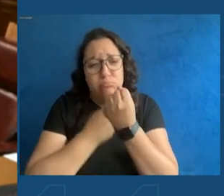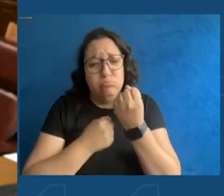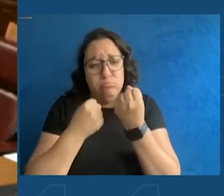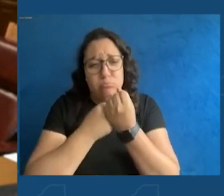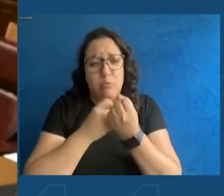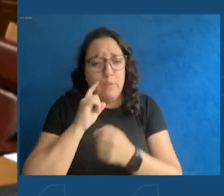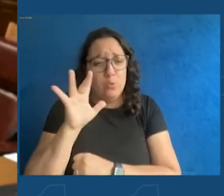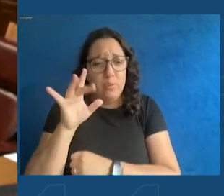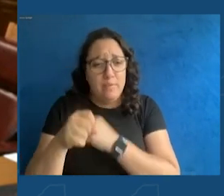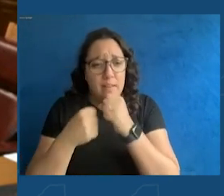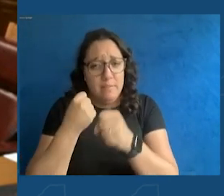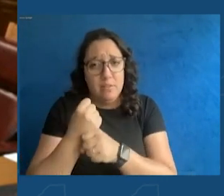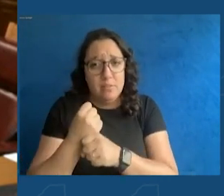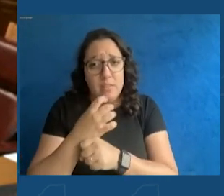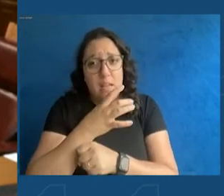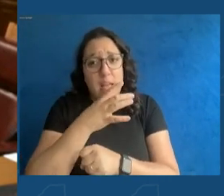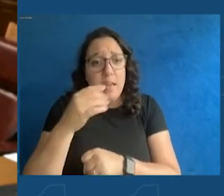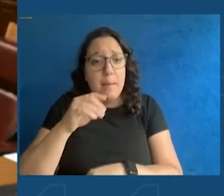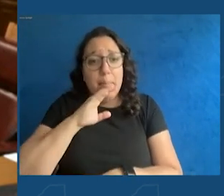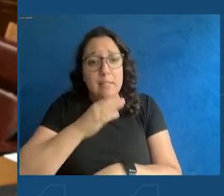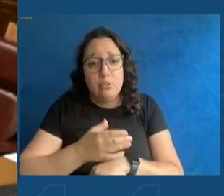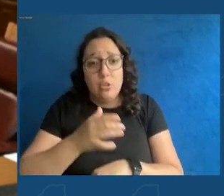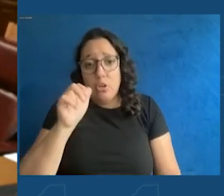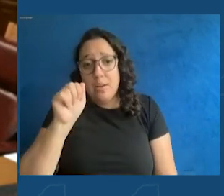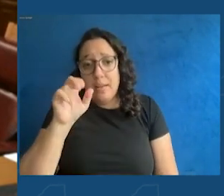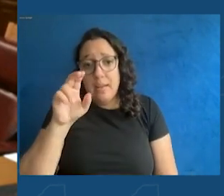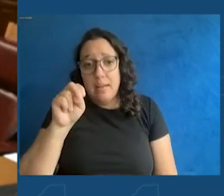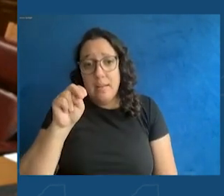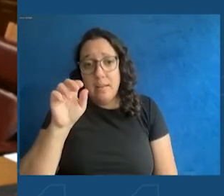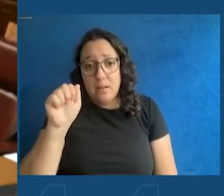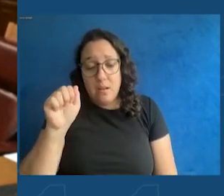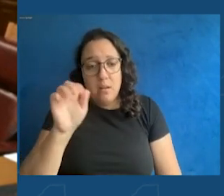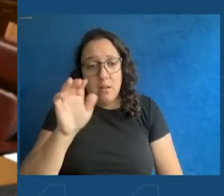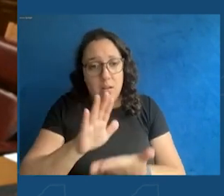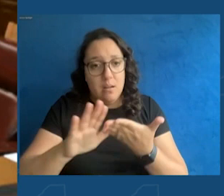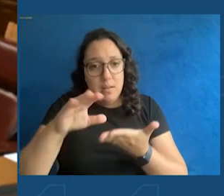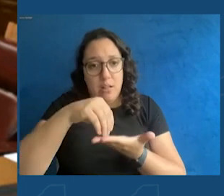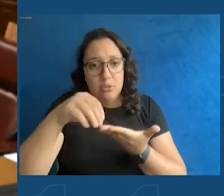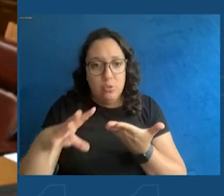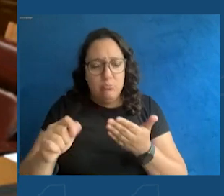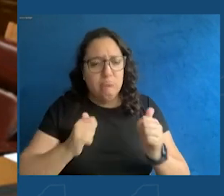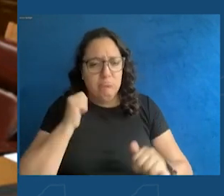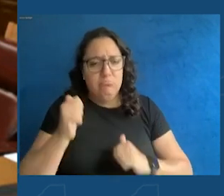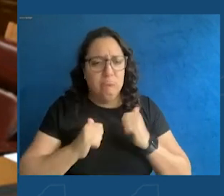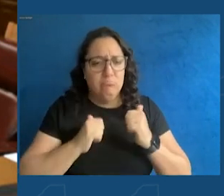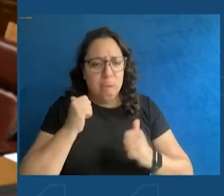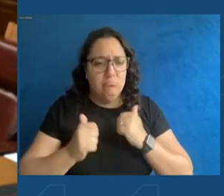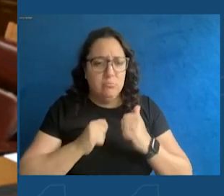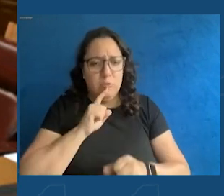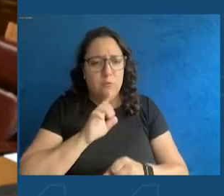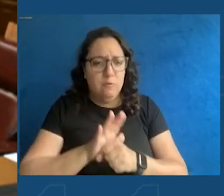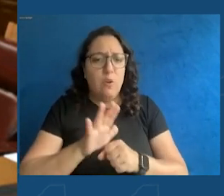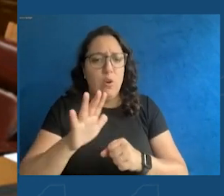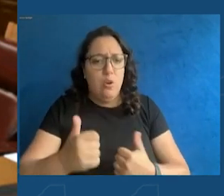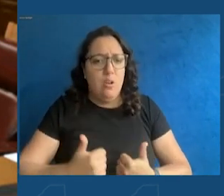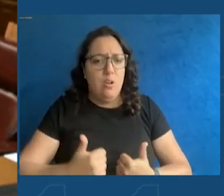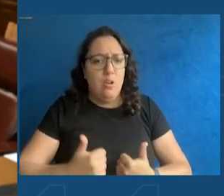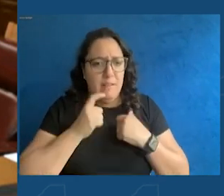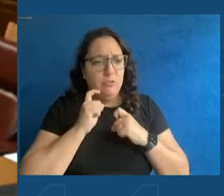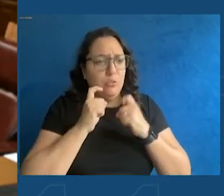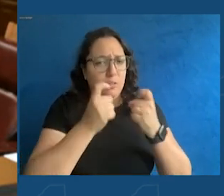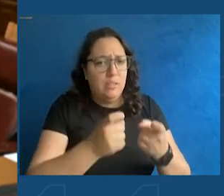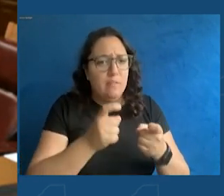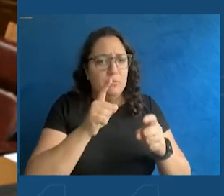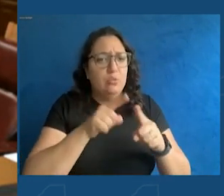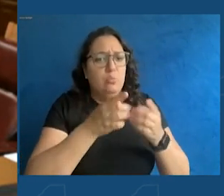And especially my daughter, Anna, a college student who is eager to devote her own talents to the public good, something that